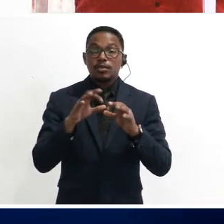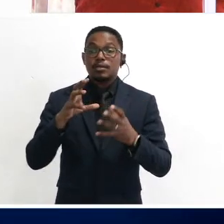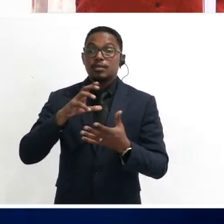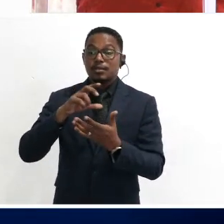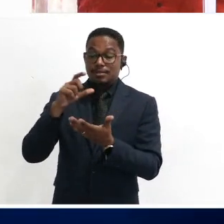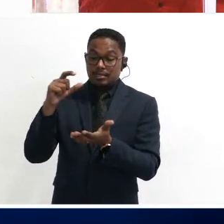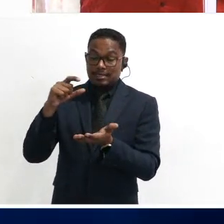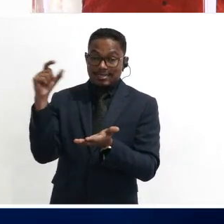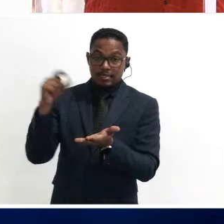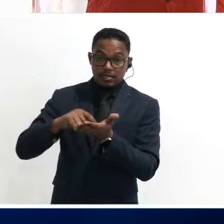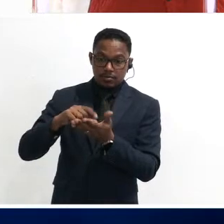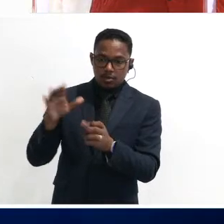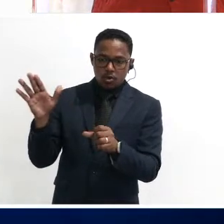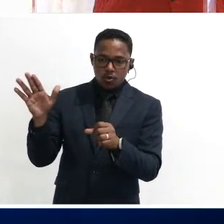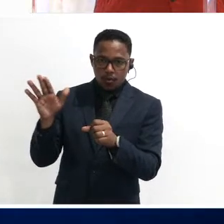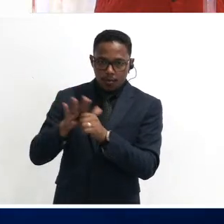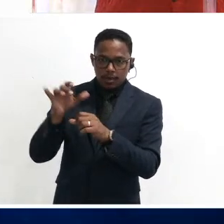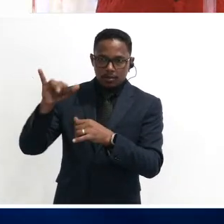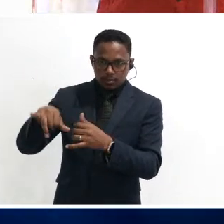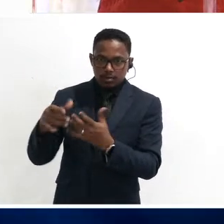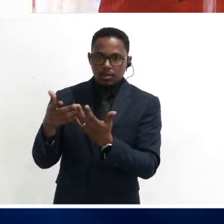after assembly.